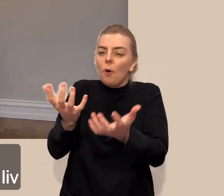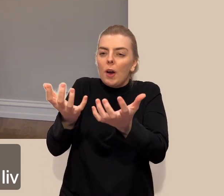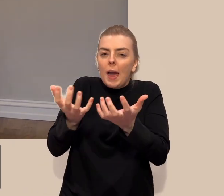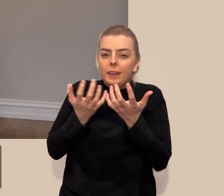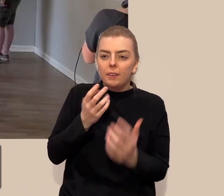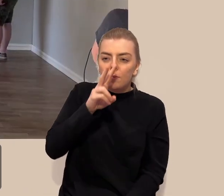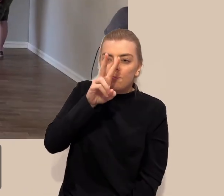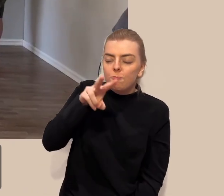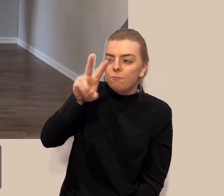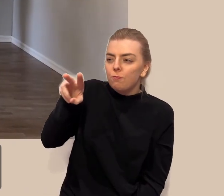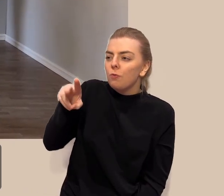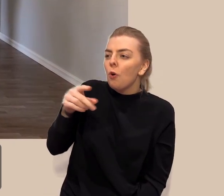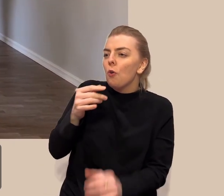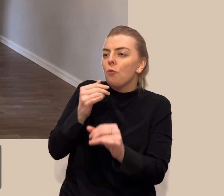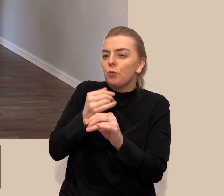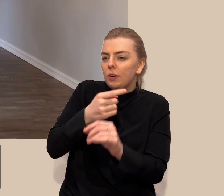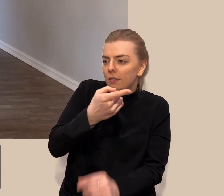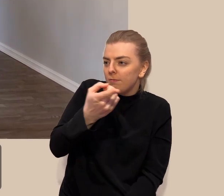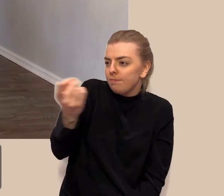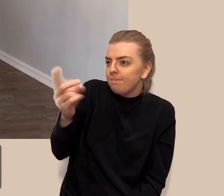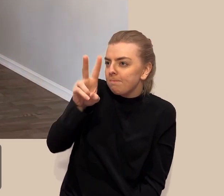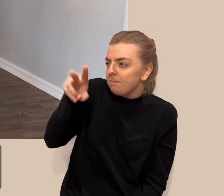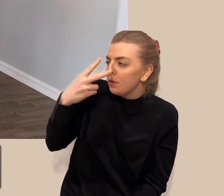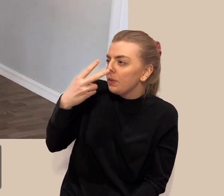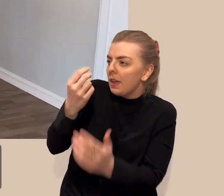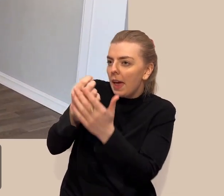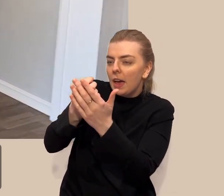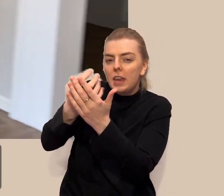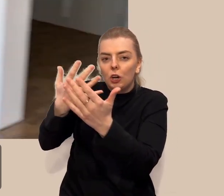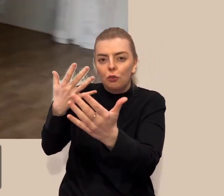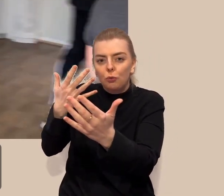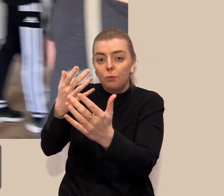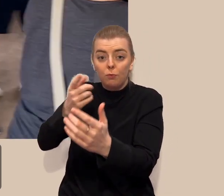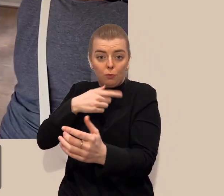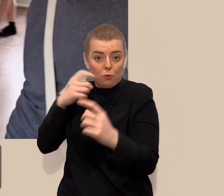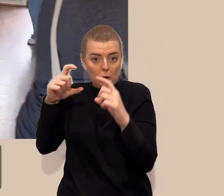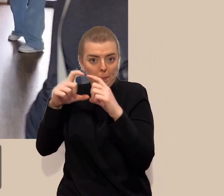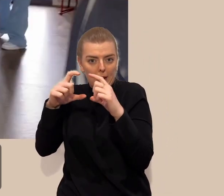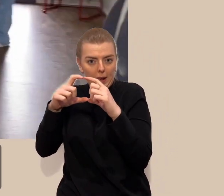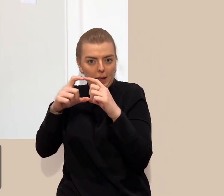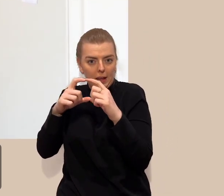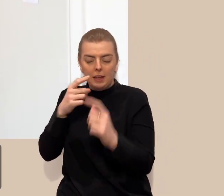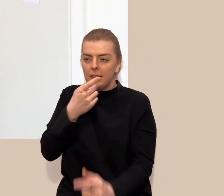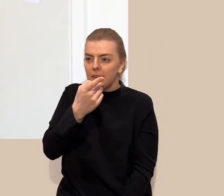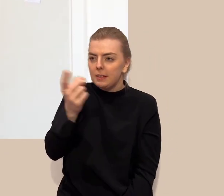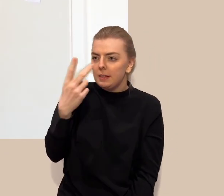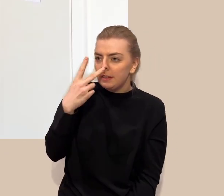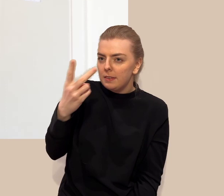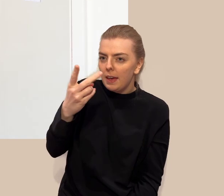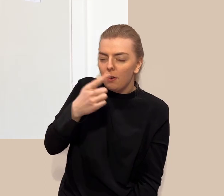It's very interesting to watch how people react with the photos. They